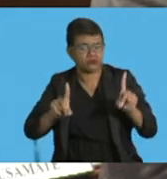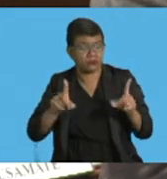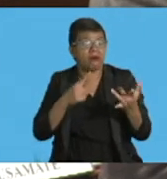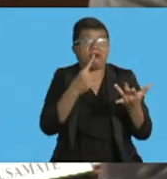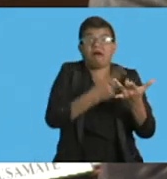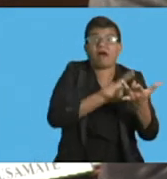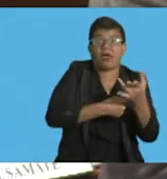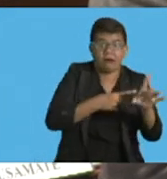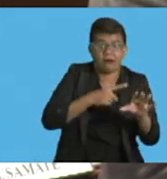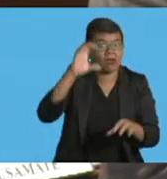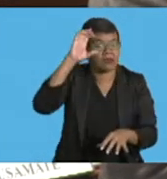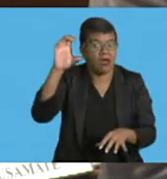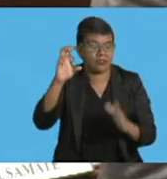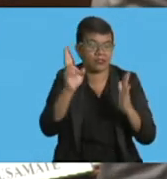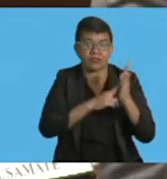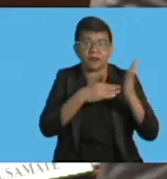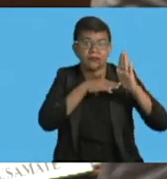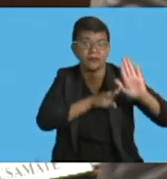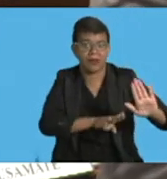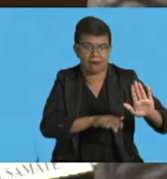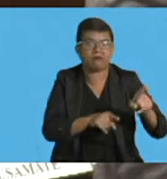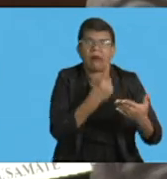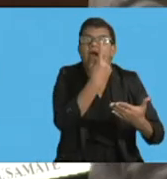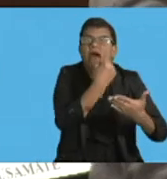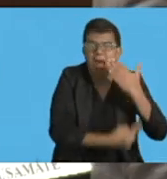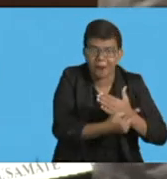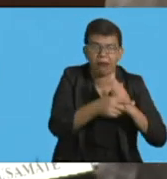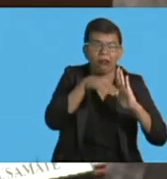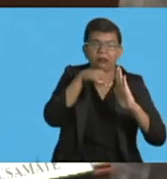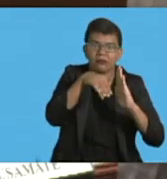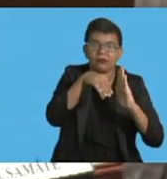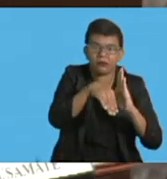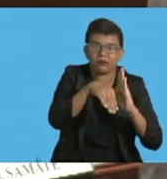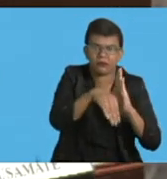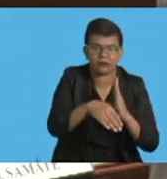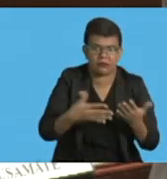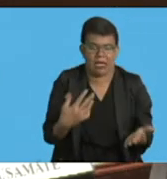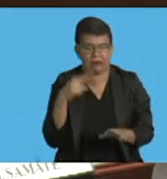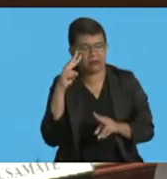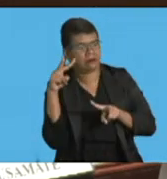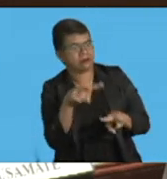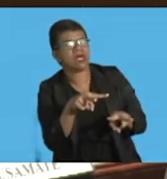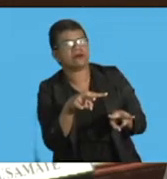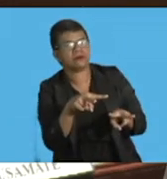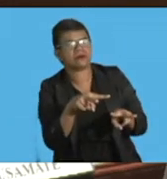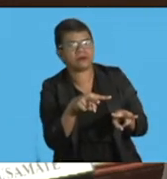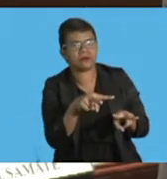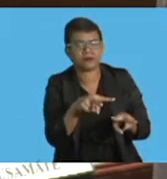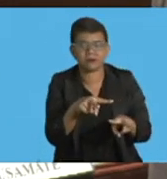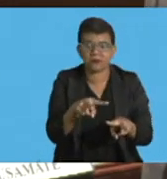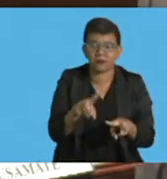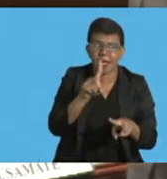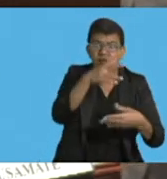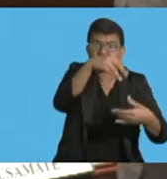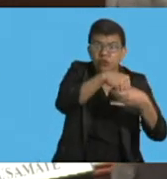New Zealand, Mr. Speaker, sir, there's a recession starting to hit closer to home. And again, there's a sluggish in the housing and construction